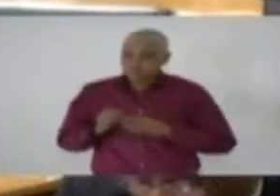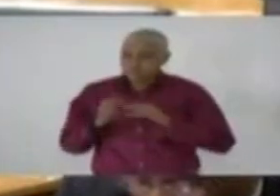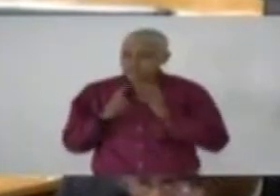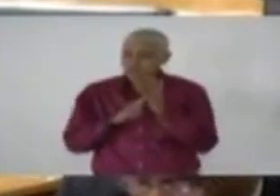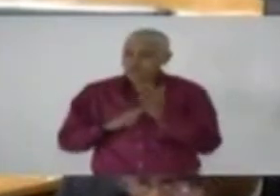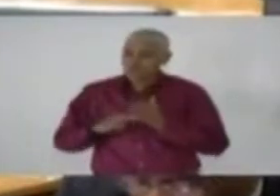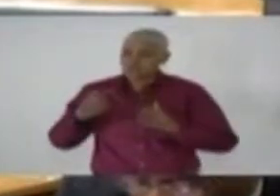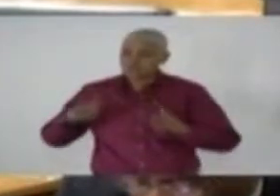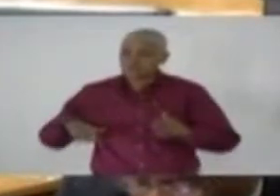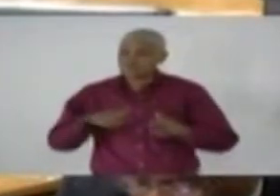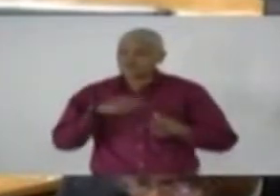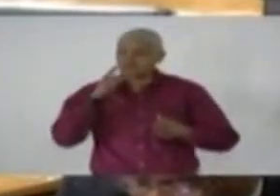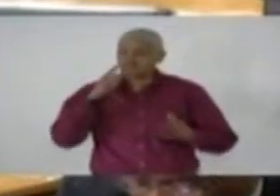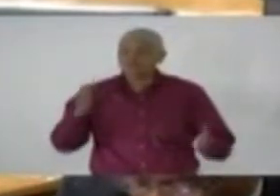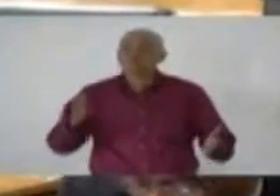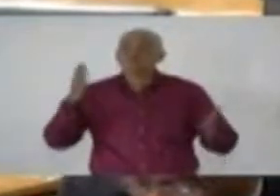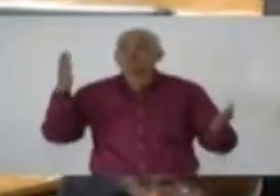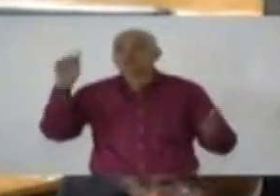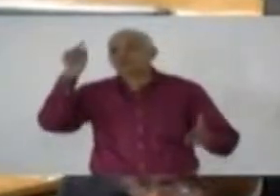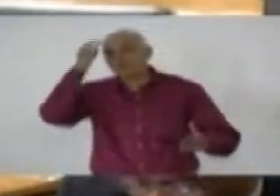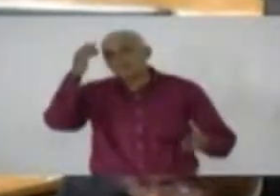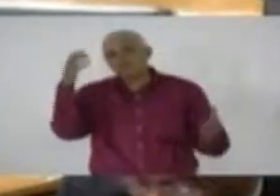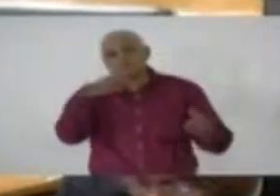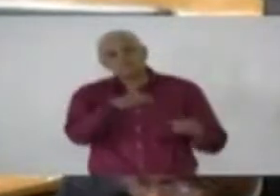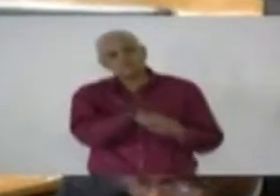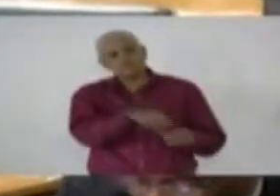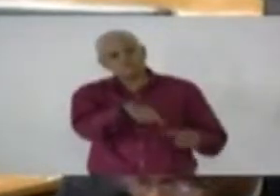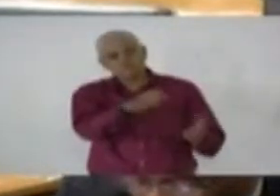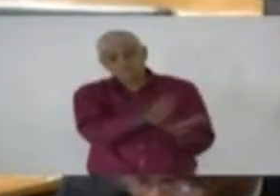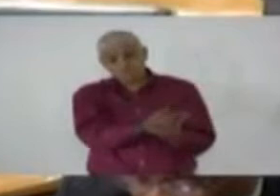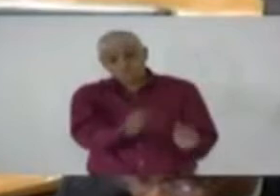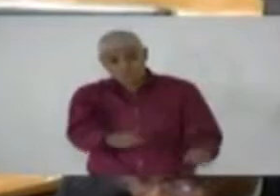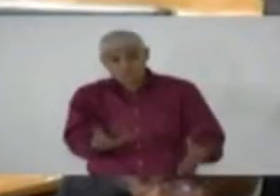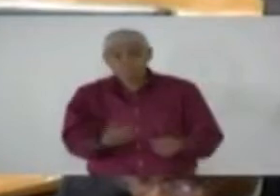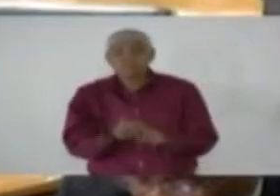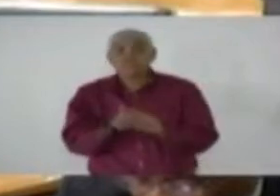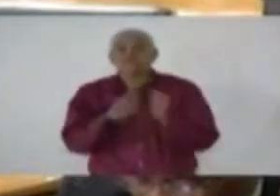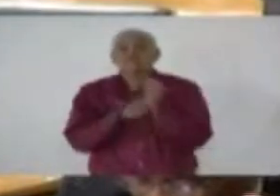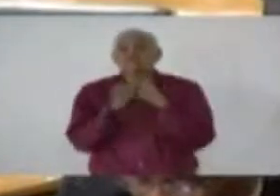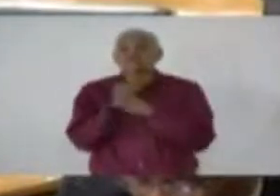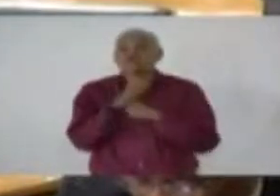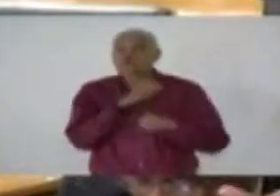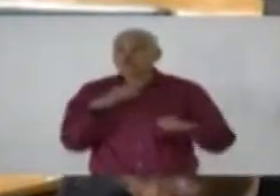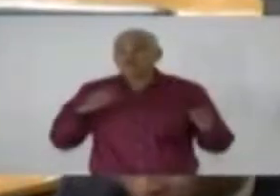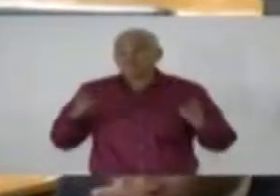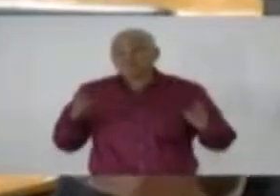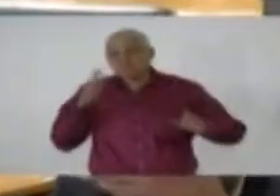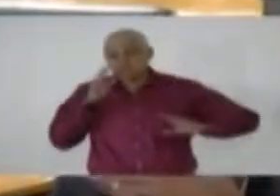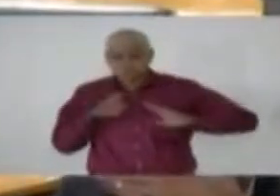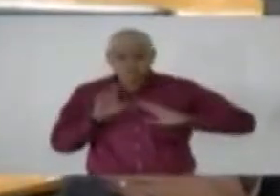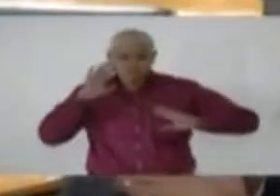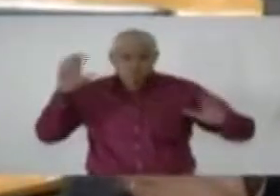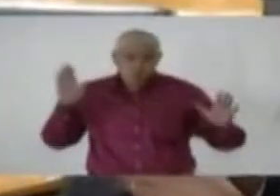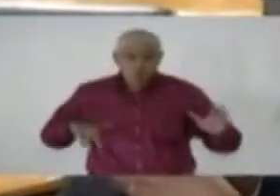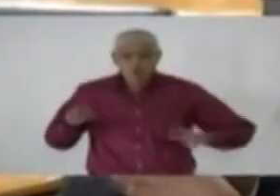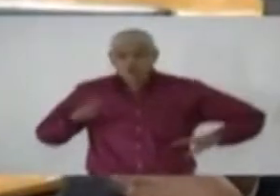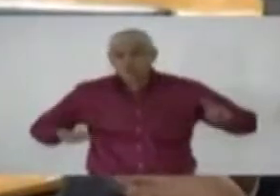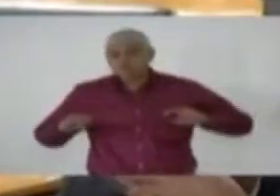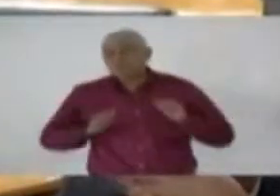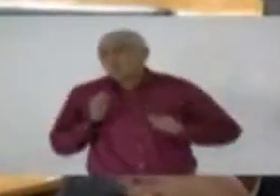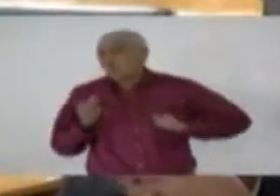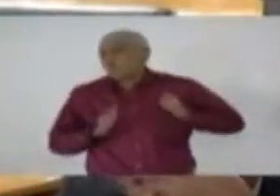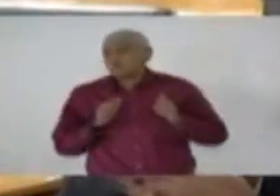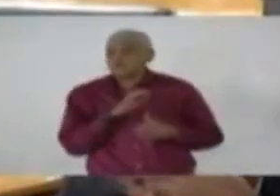contract. We recommend to Cabinet to approve it. The Infrastructure Committee reviews all that. It's a very robust